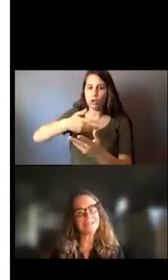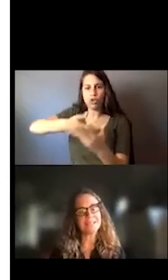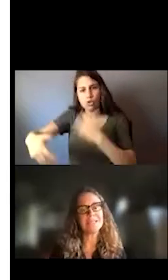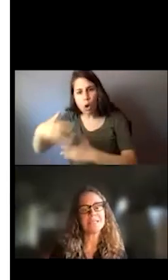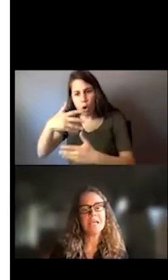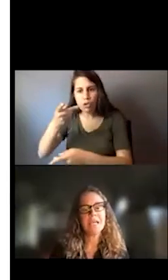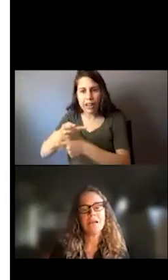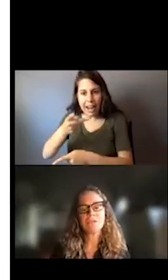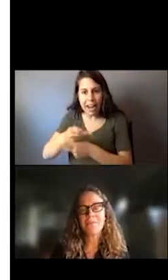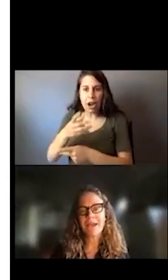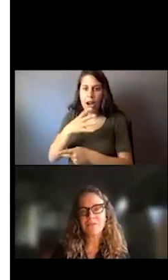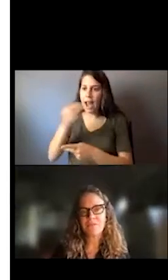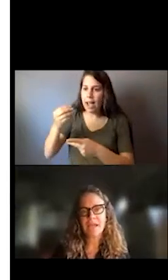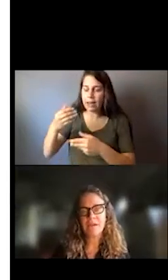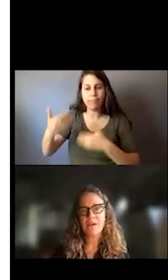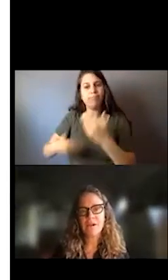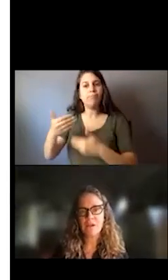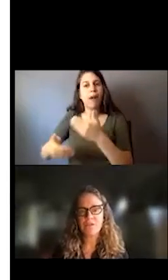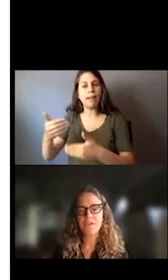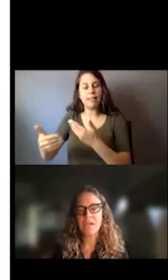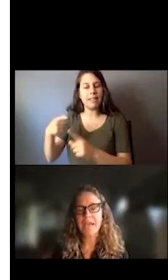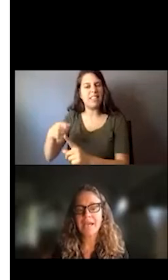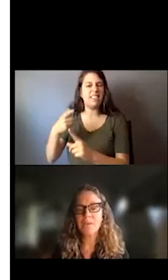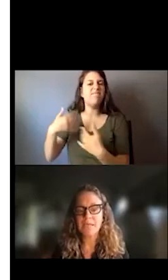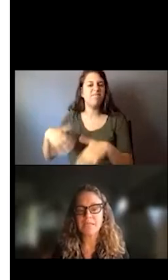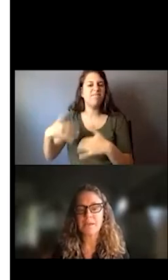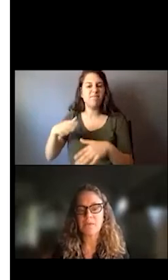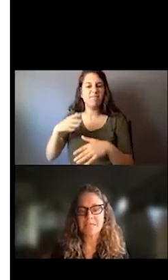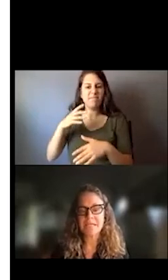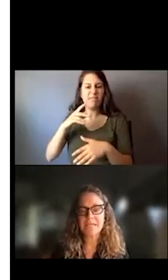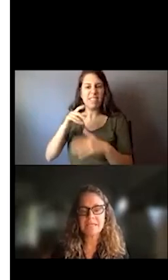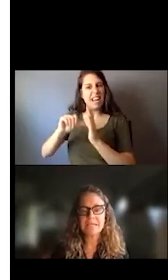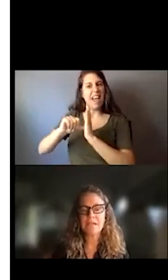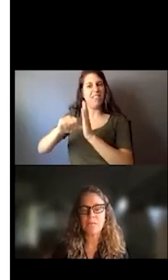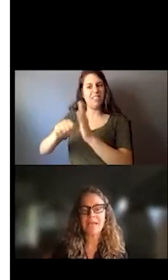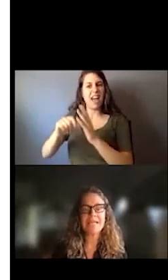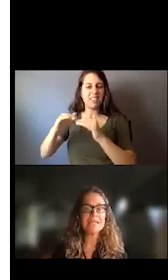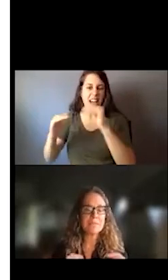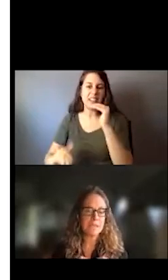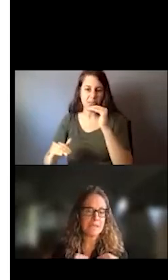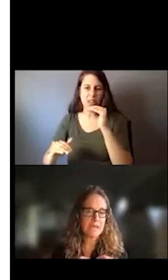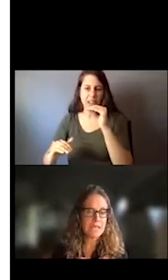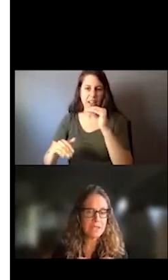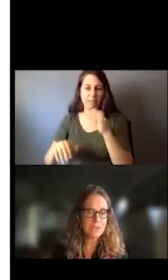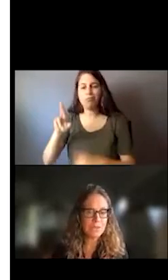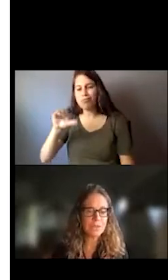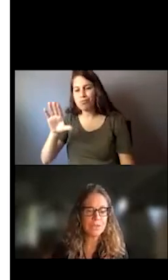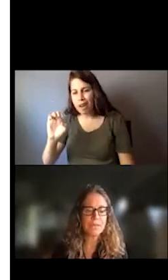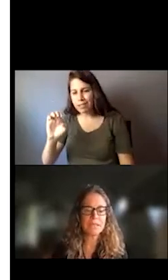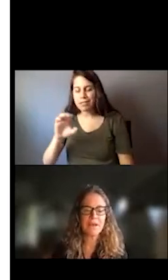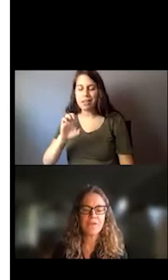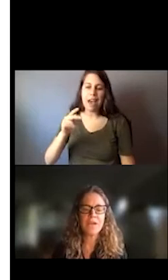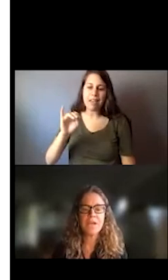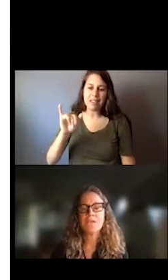care practices, it also magnified our health inequities by race and ethnicity in a way intimately tied to